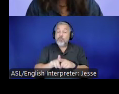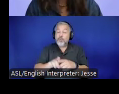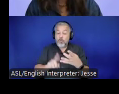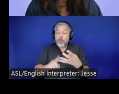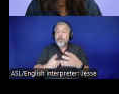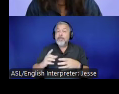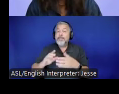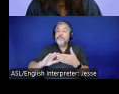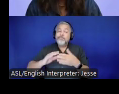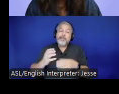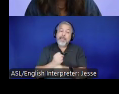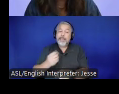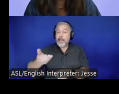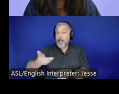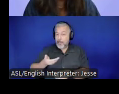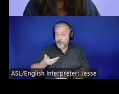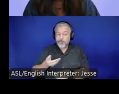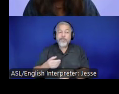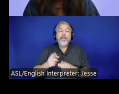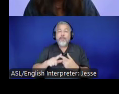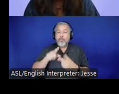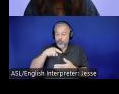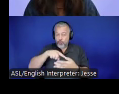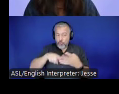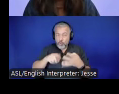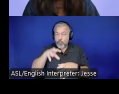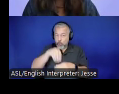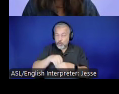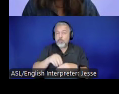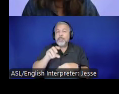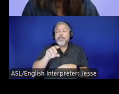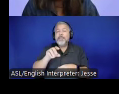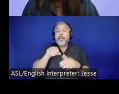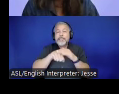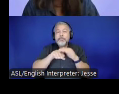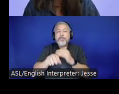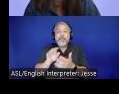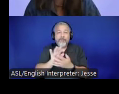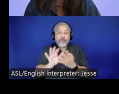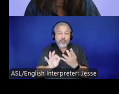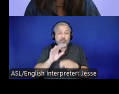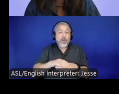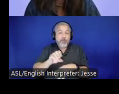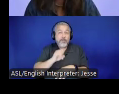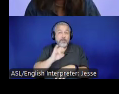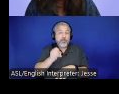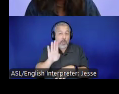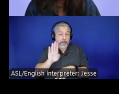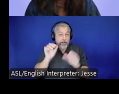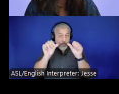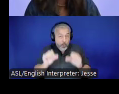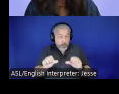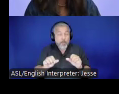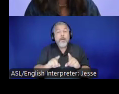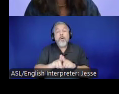Not only do they include accessibility features on the job board site itself, but it allows job seekers, if